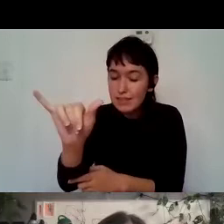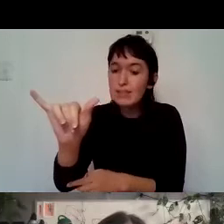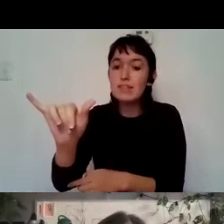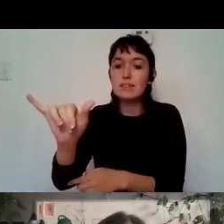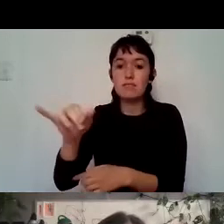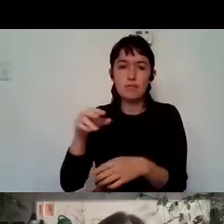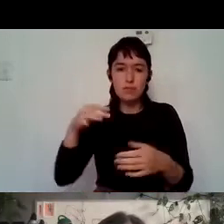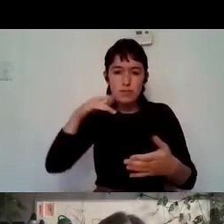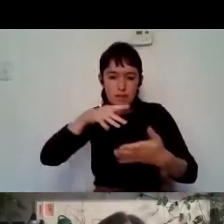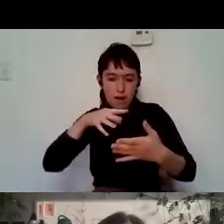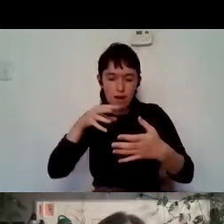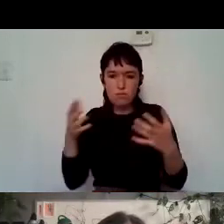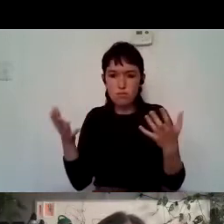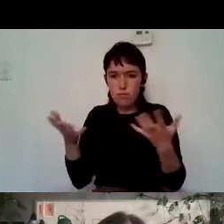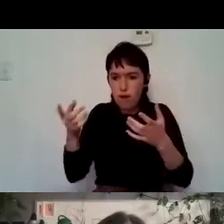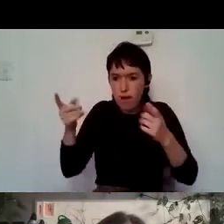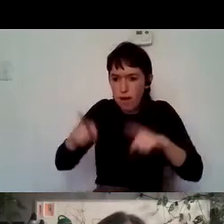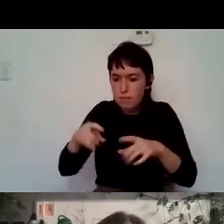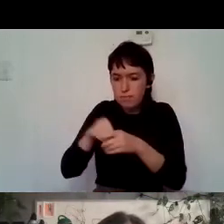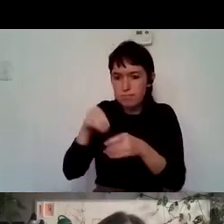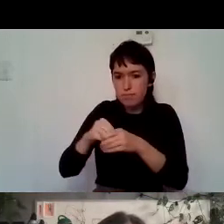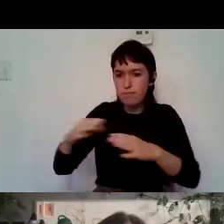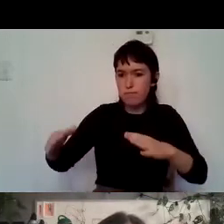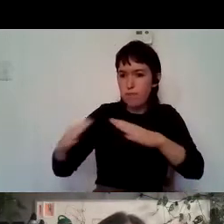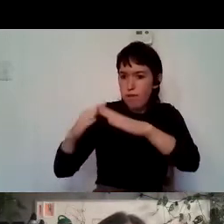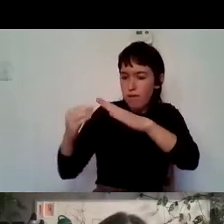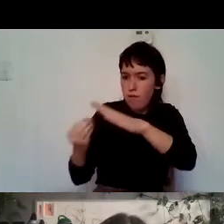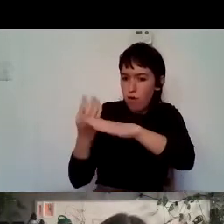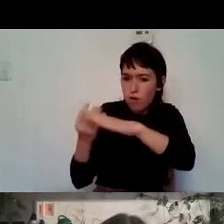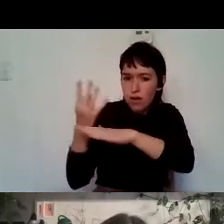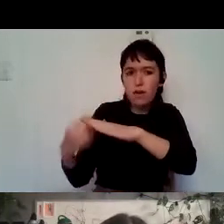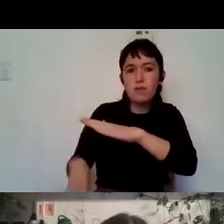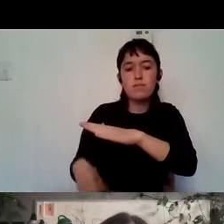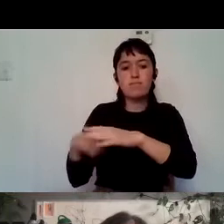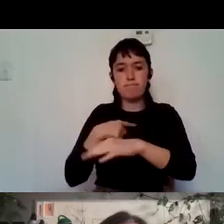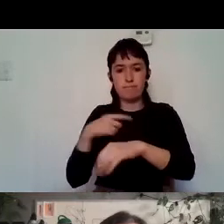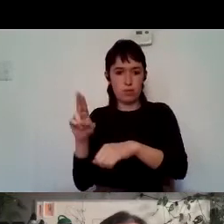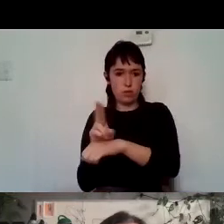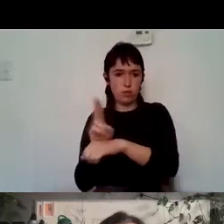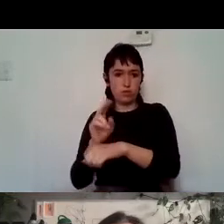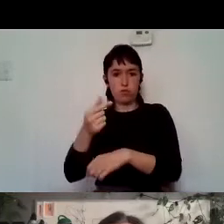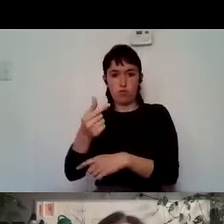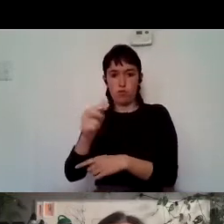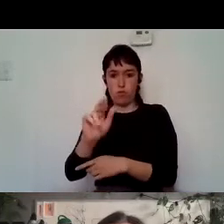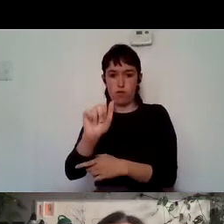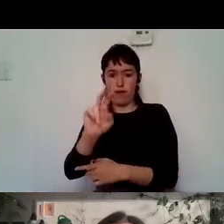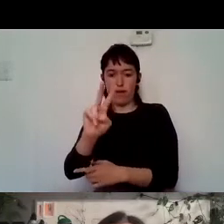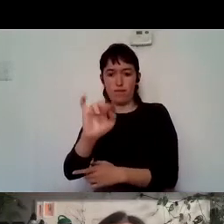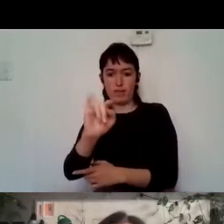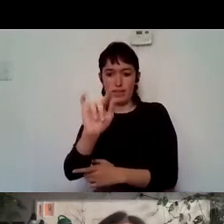this instrument down here, with all the little knobs. And it's